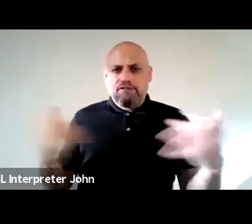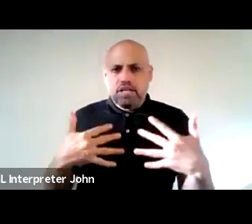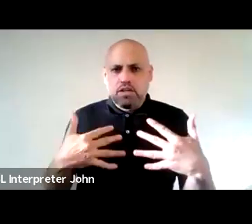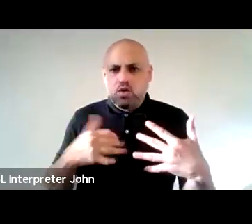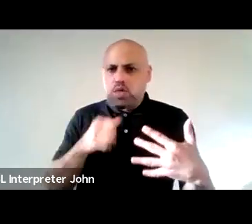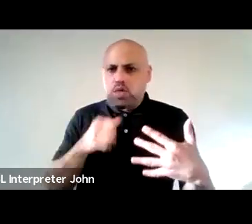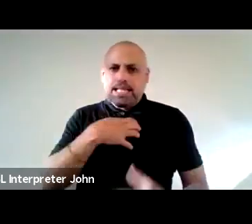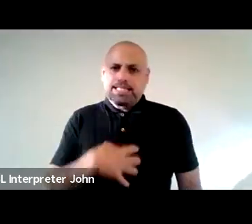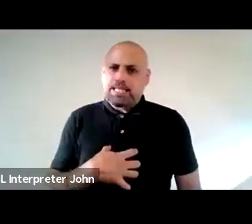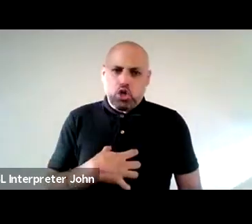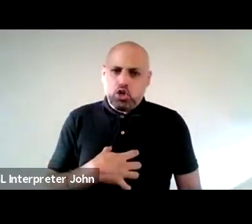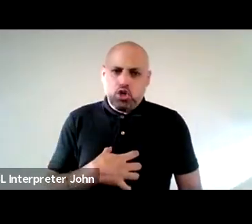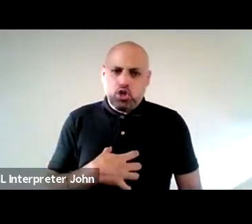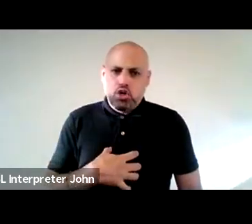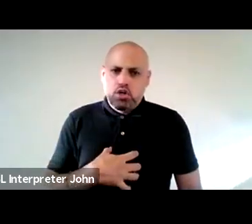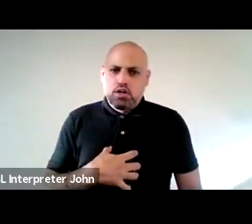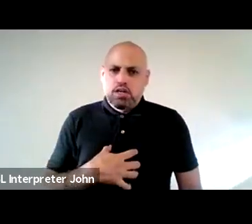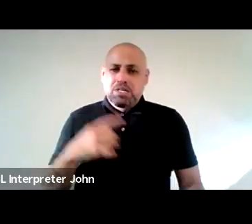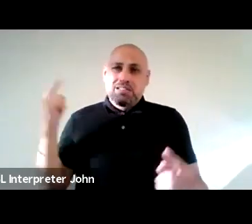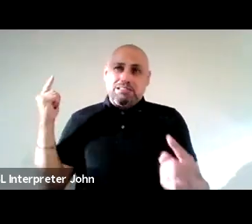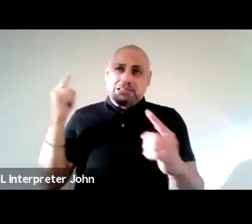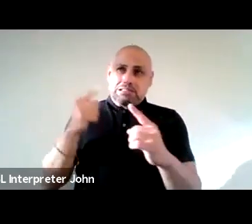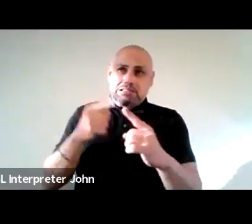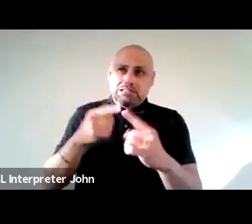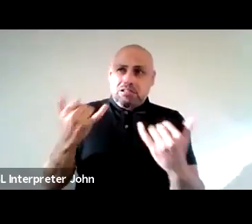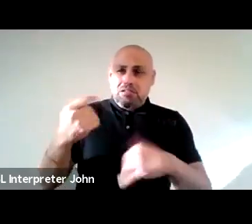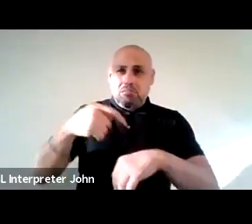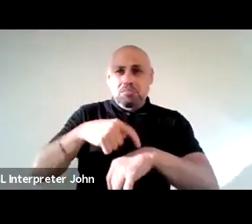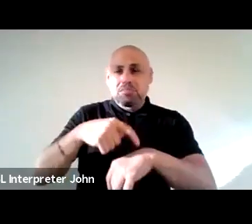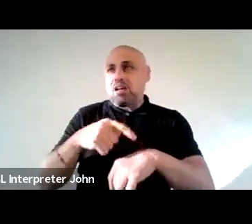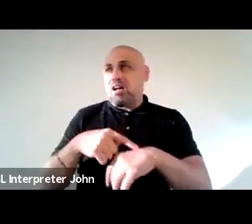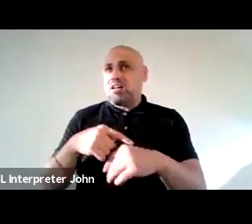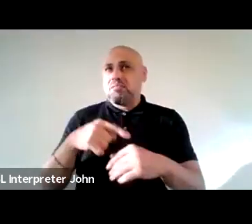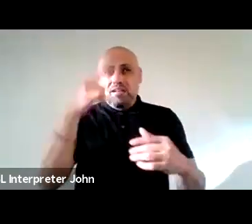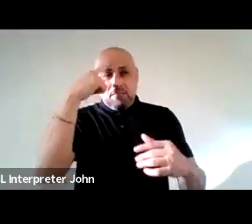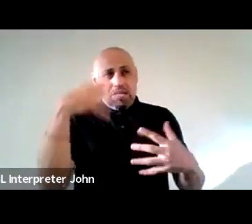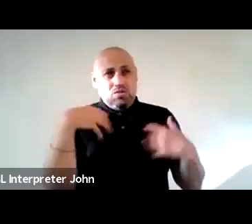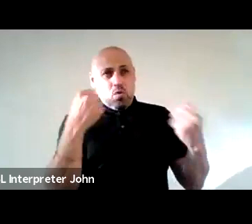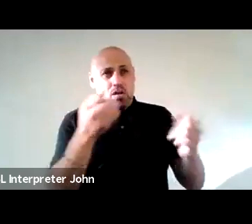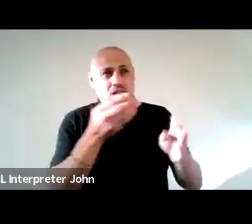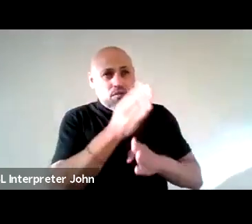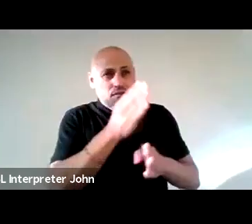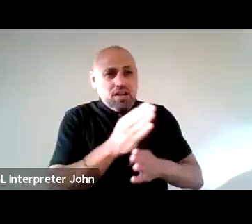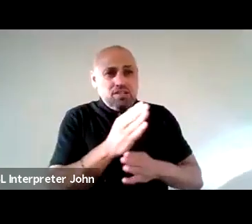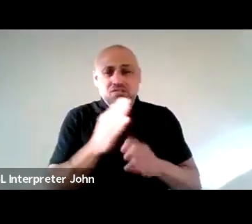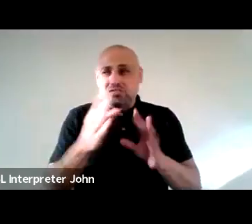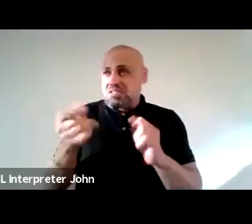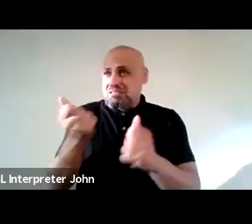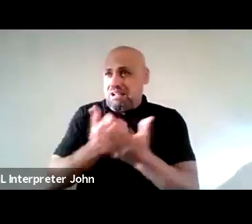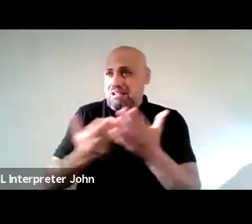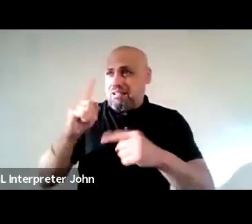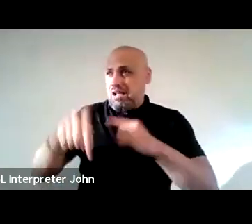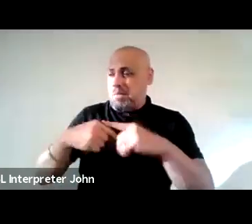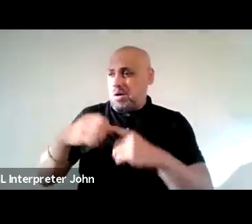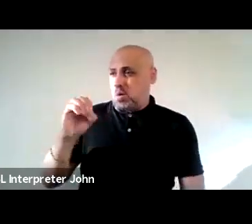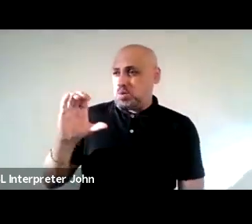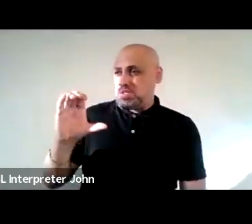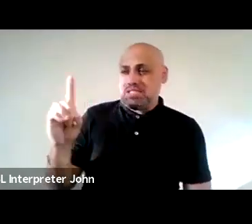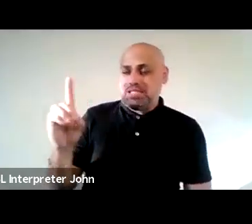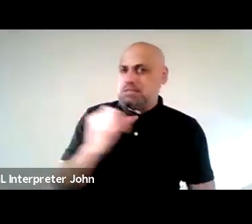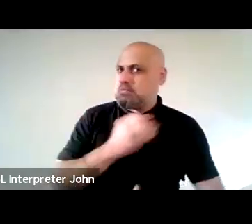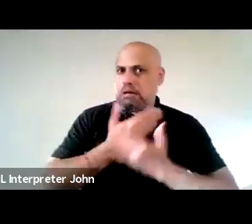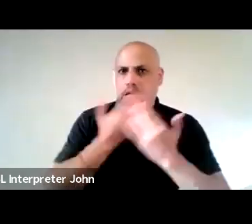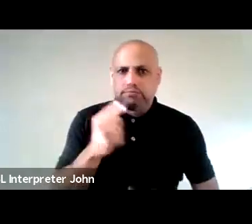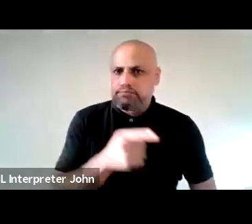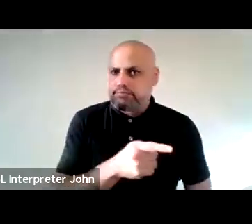desire. But up to this point, none of the mental health professionals had mentioned anything about OCD.